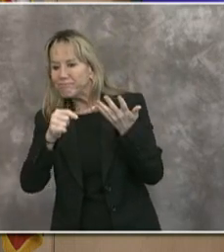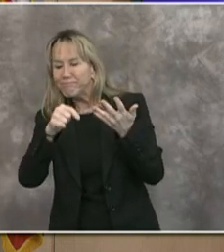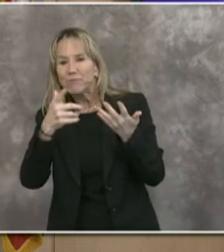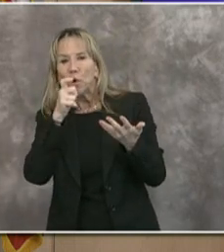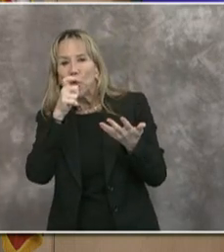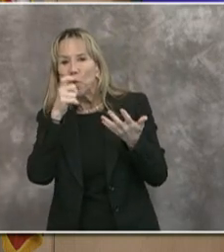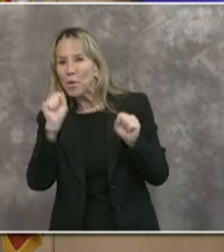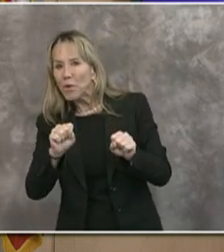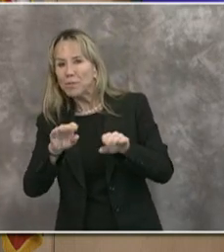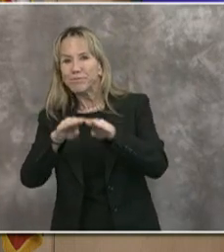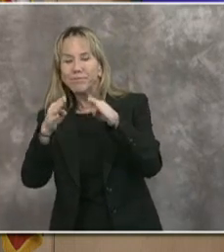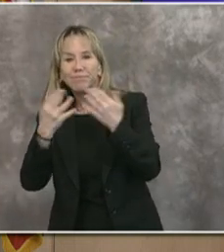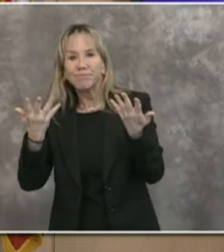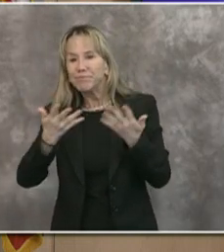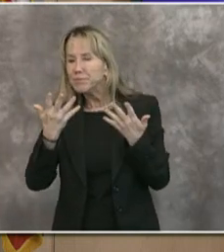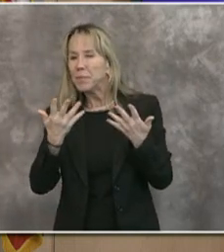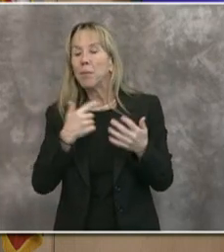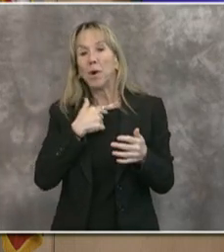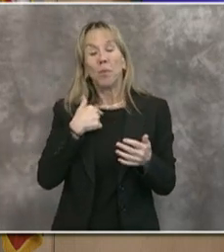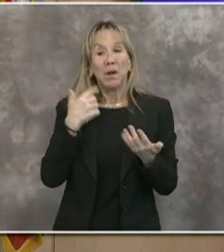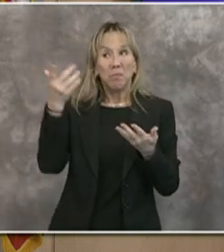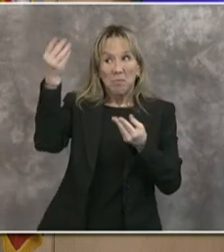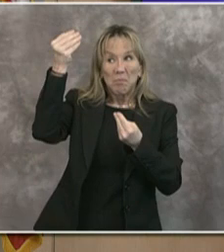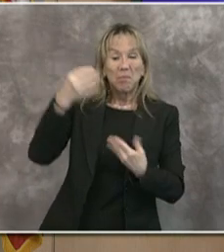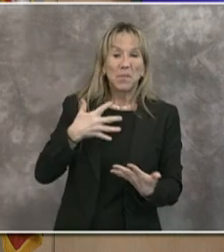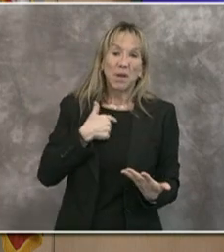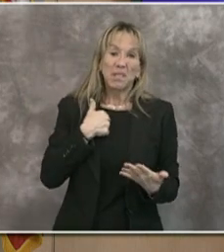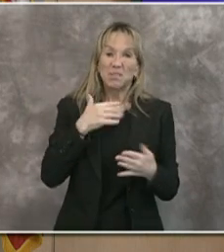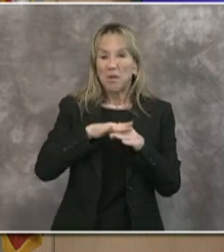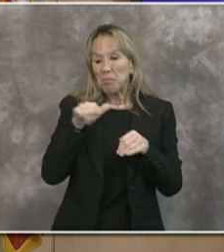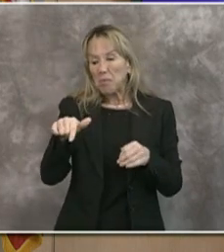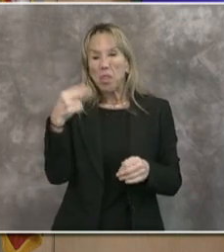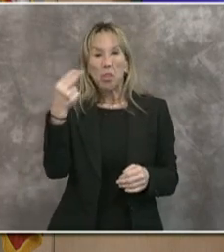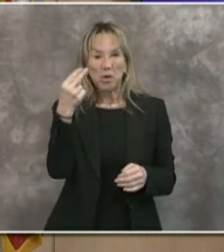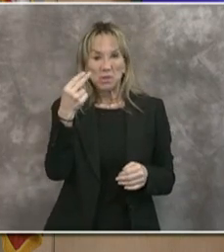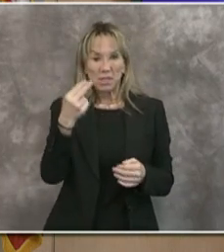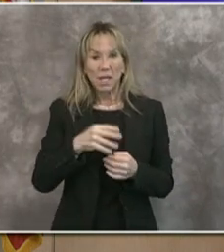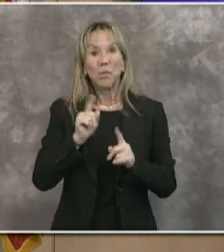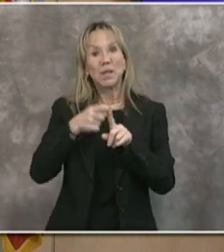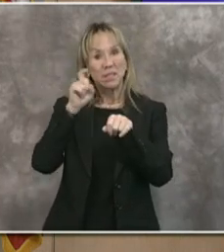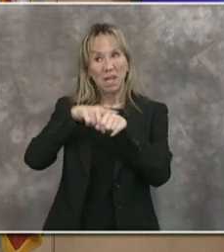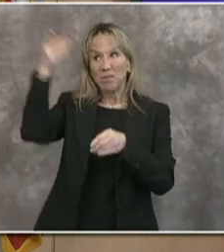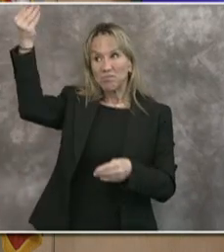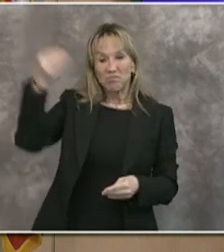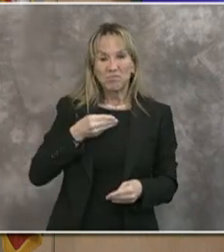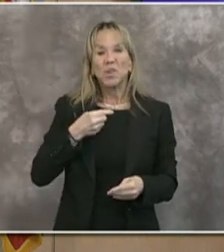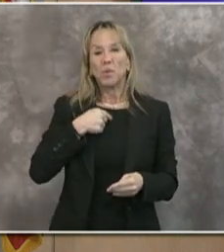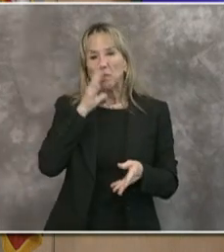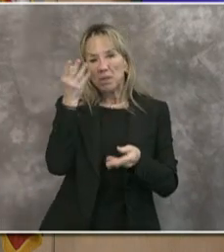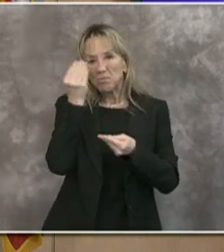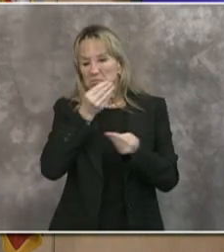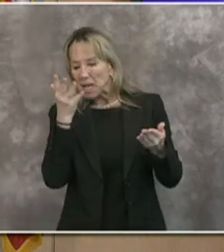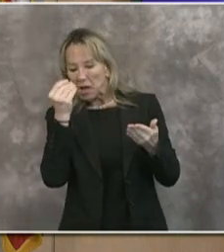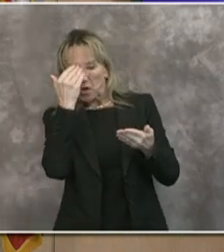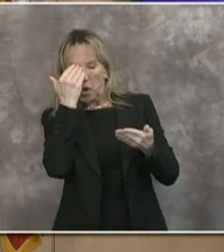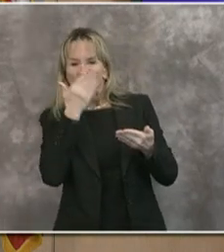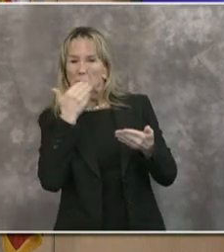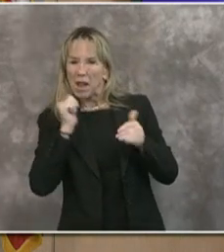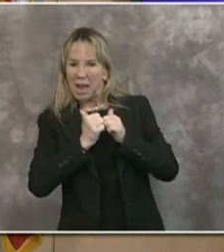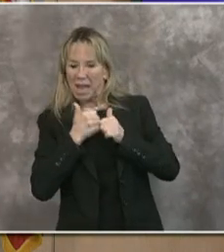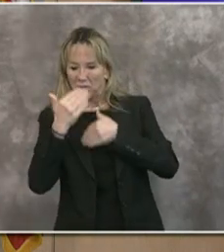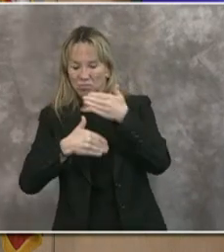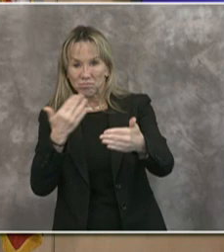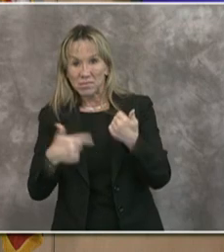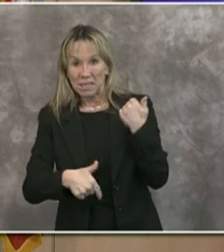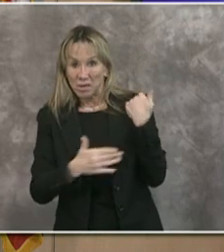be opened. We're told to expect them around Thursday. And so when we get those, we'll be in a better position to know if we